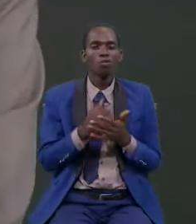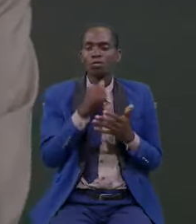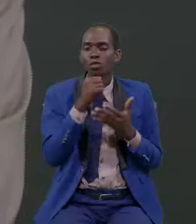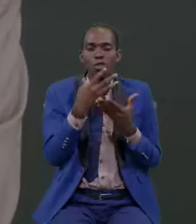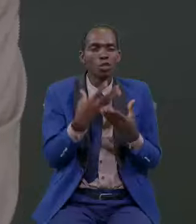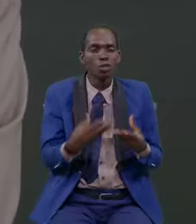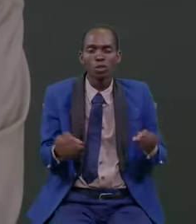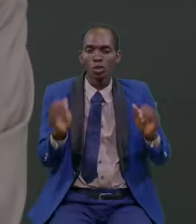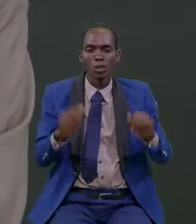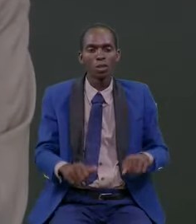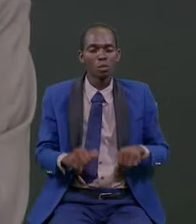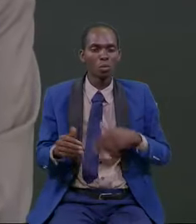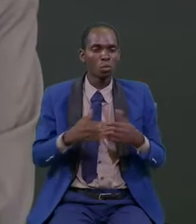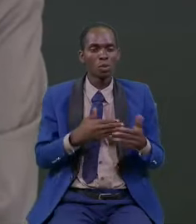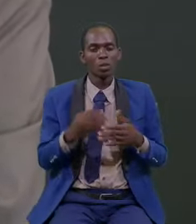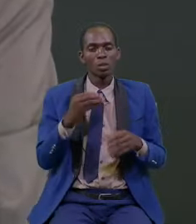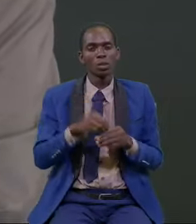issues in your life.